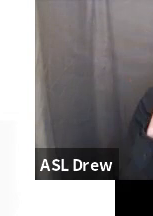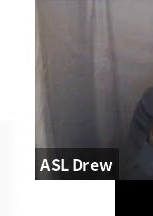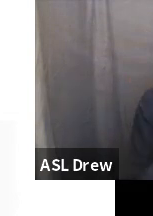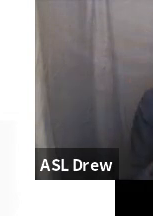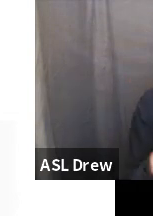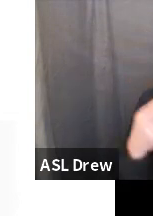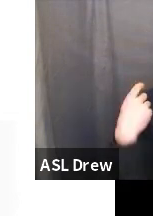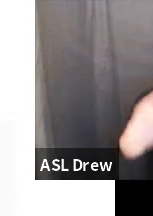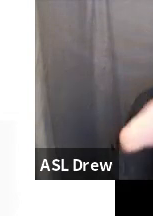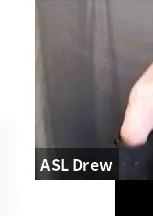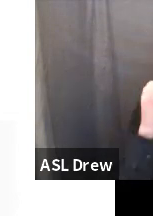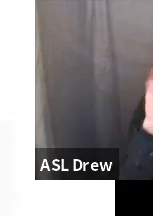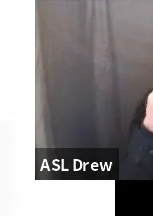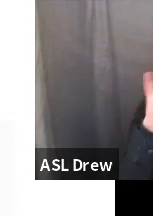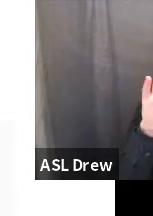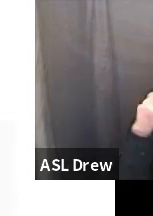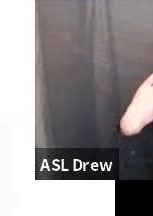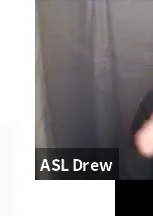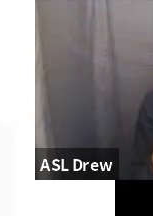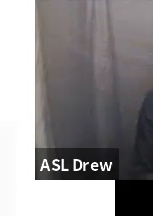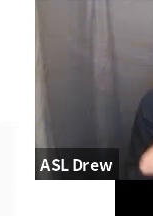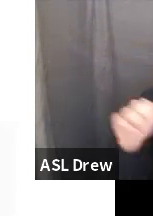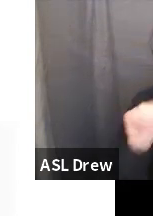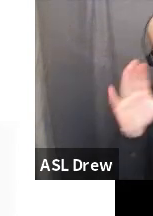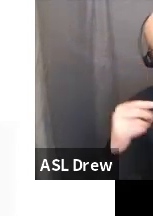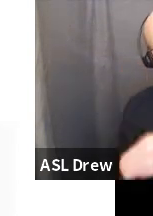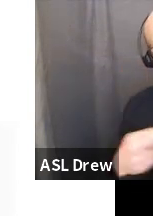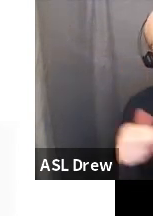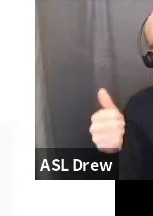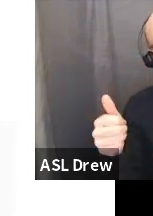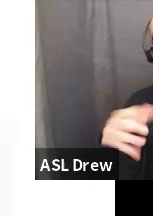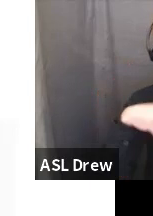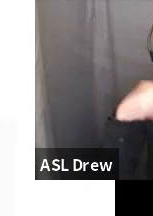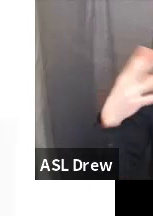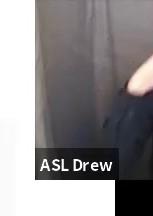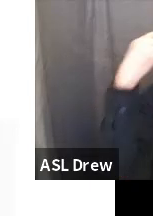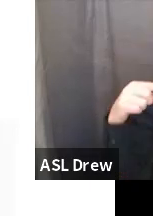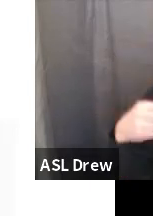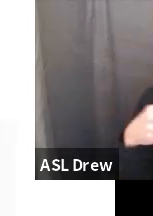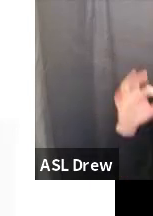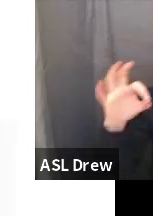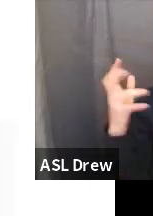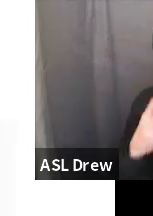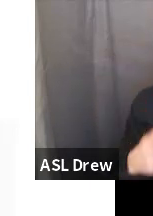doesn't do quite as well in terms of representation is the Hispanic representation, where